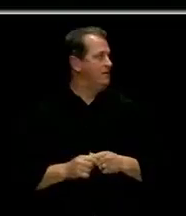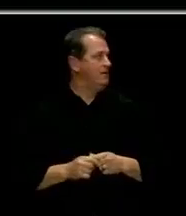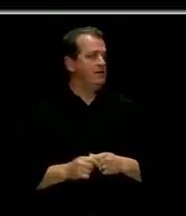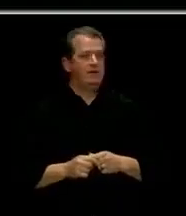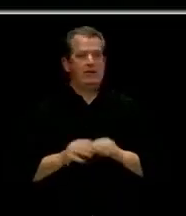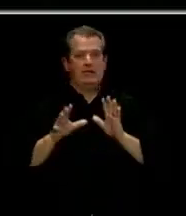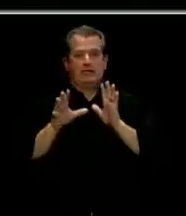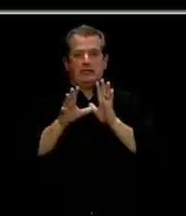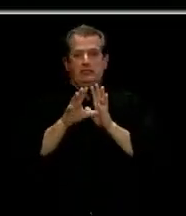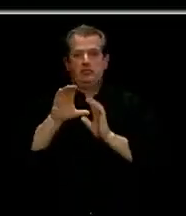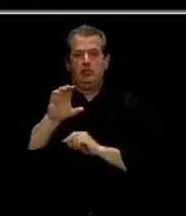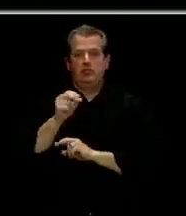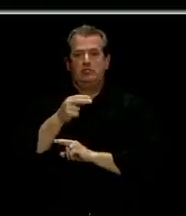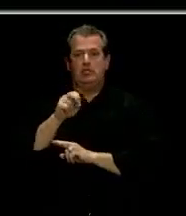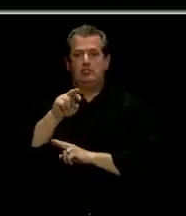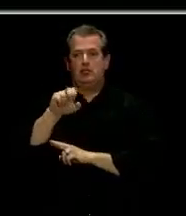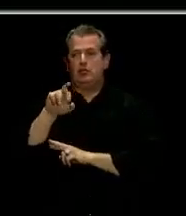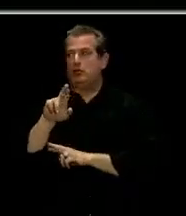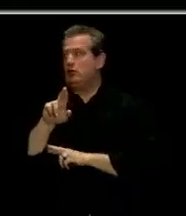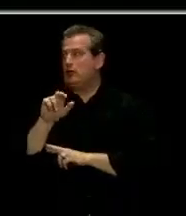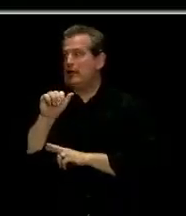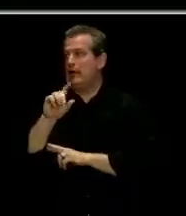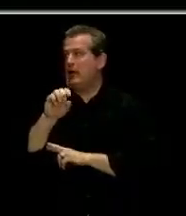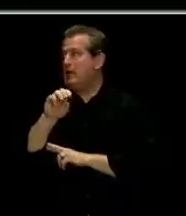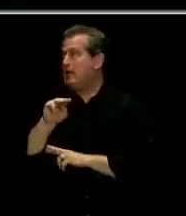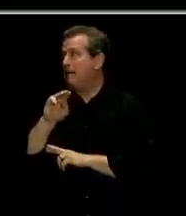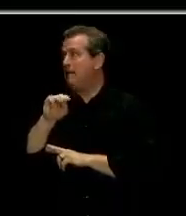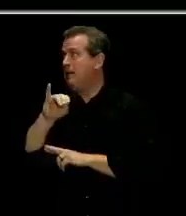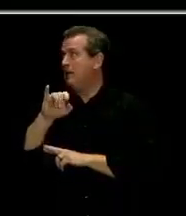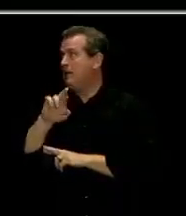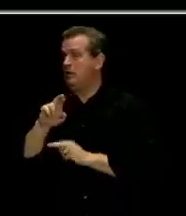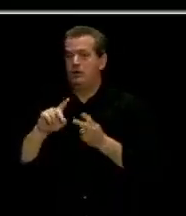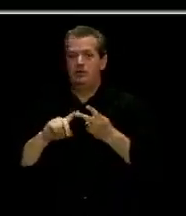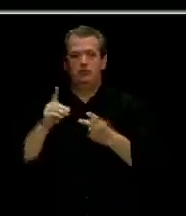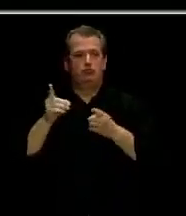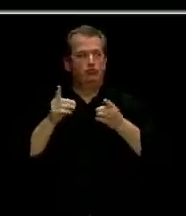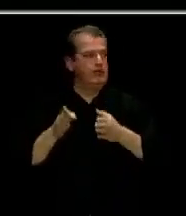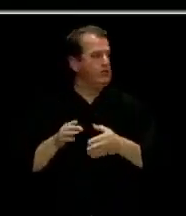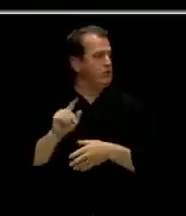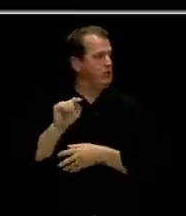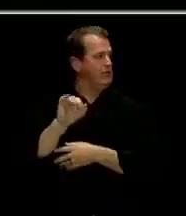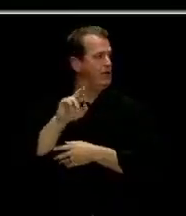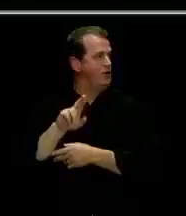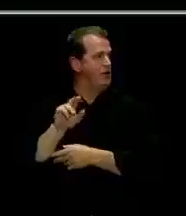Senior Chancellor Adam Miller, wonderful, Director Taylor Hatch,